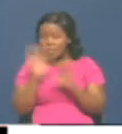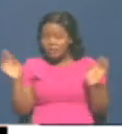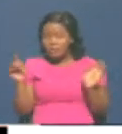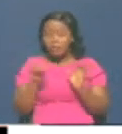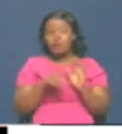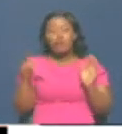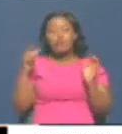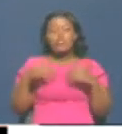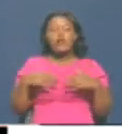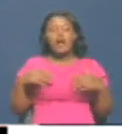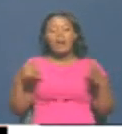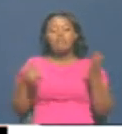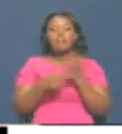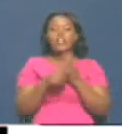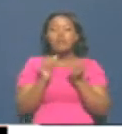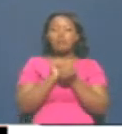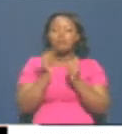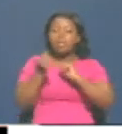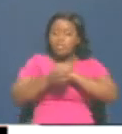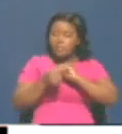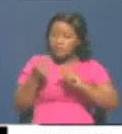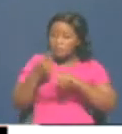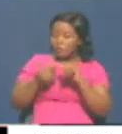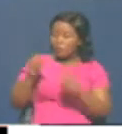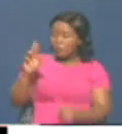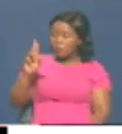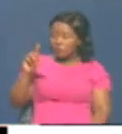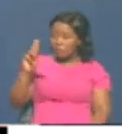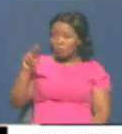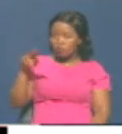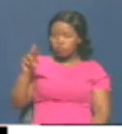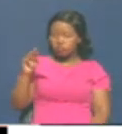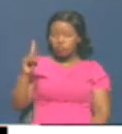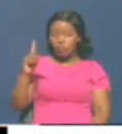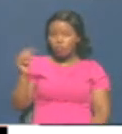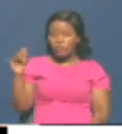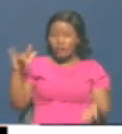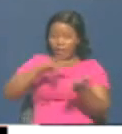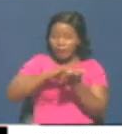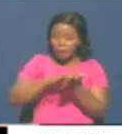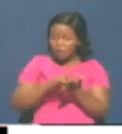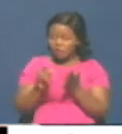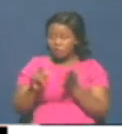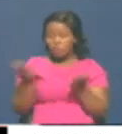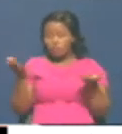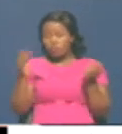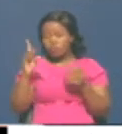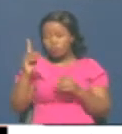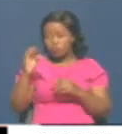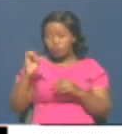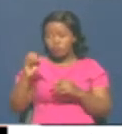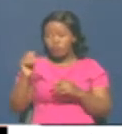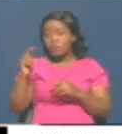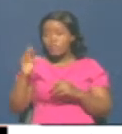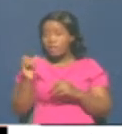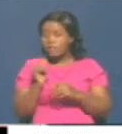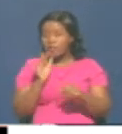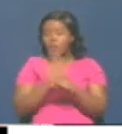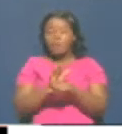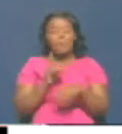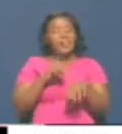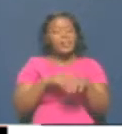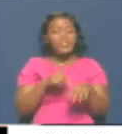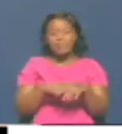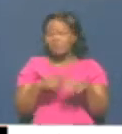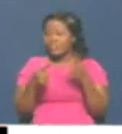changed from Ukunda Airport to Diani Airport? Same thing, we need the name change from Manda Airport